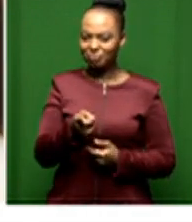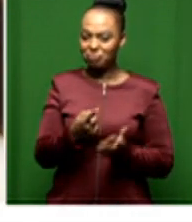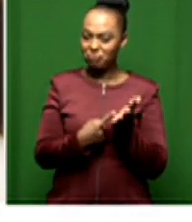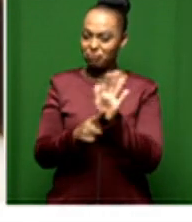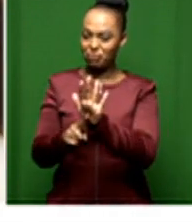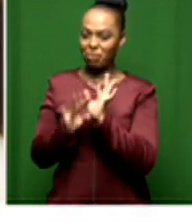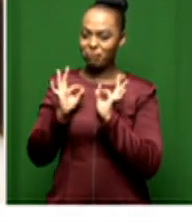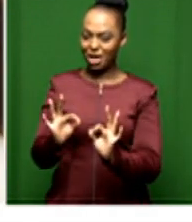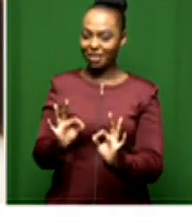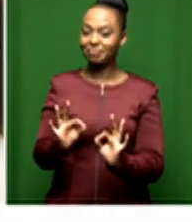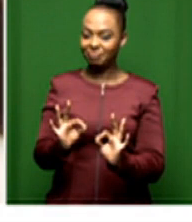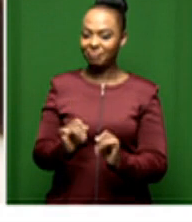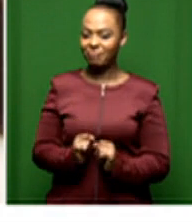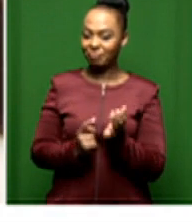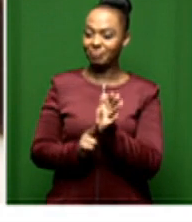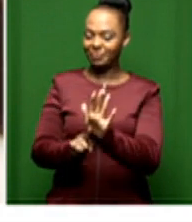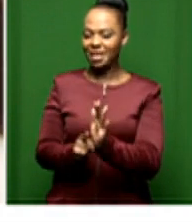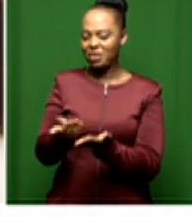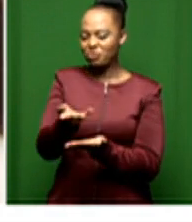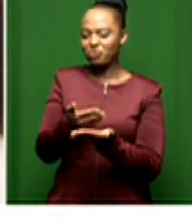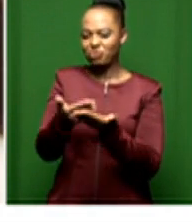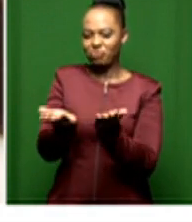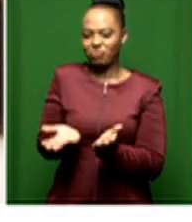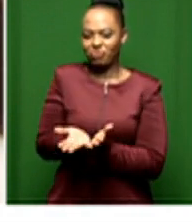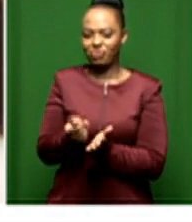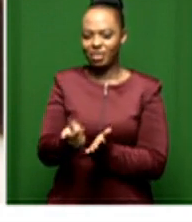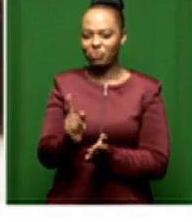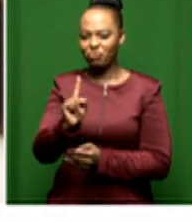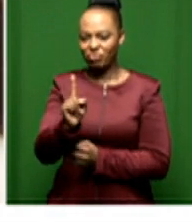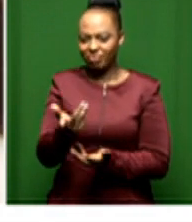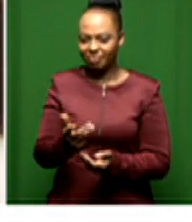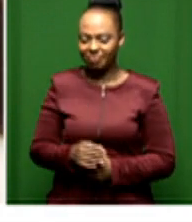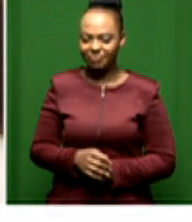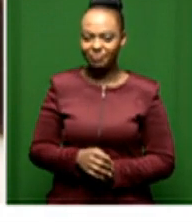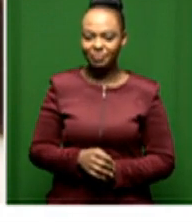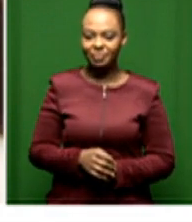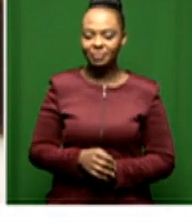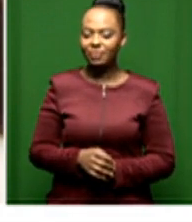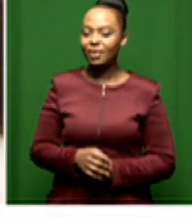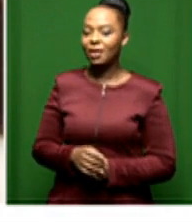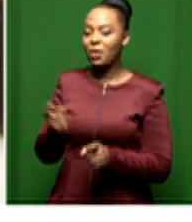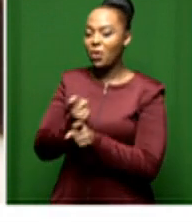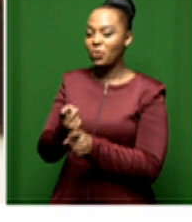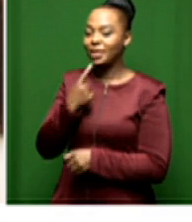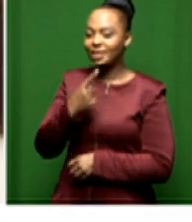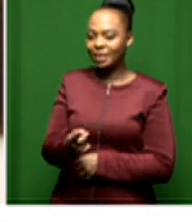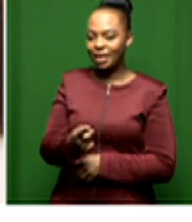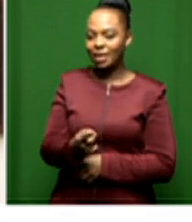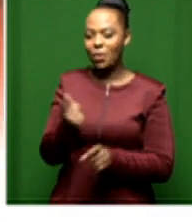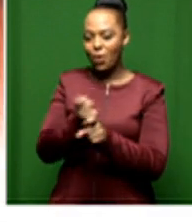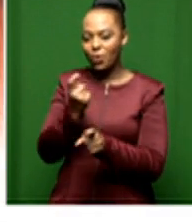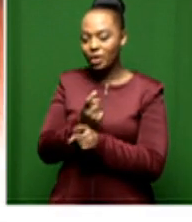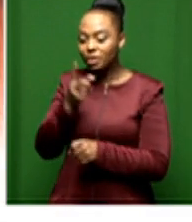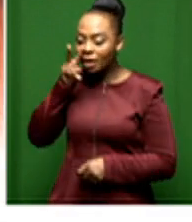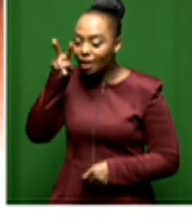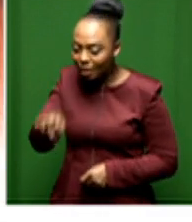arrangement in the presentation of a dish? Well, they always say you always eat with your eyes first. So